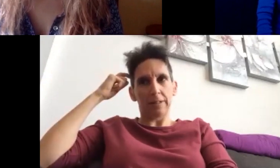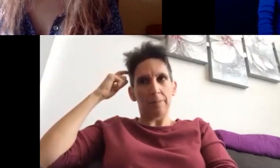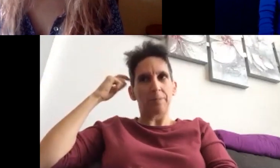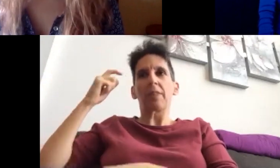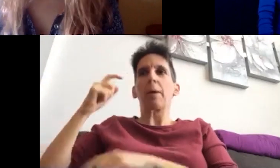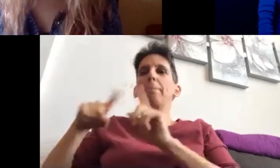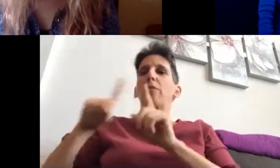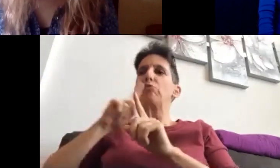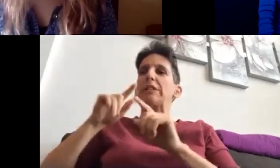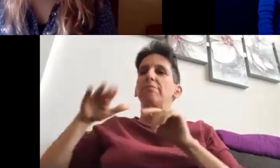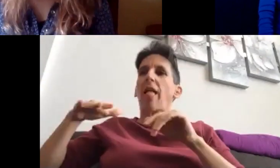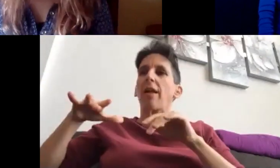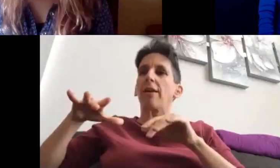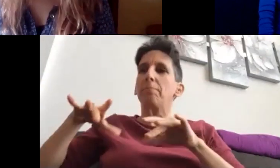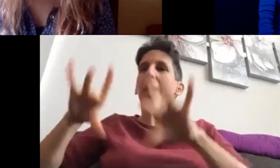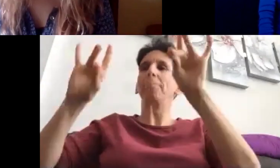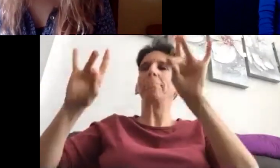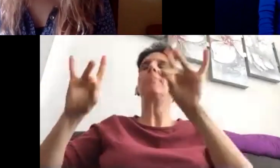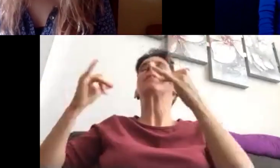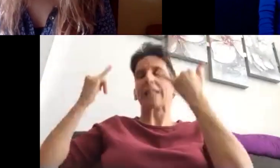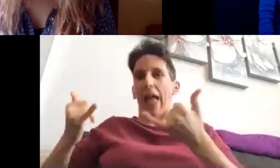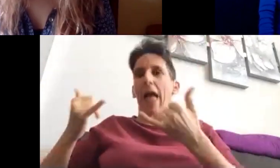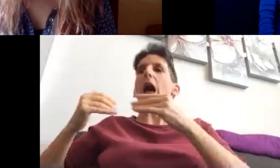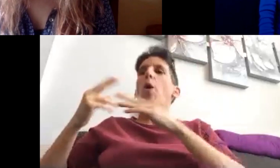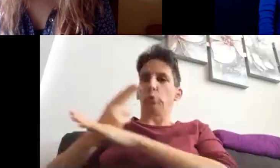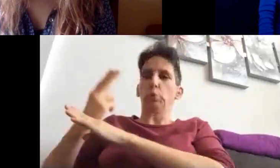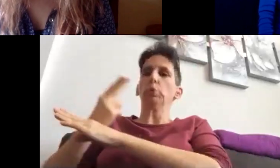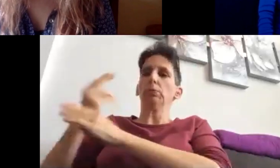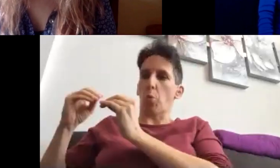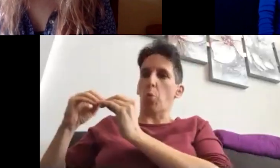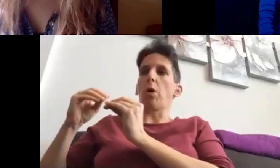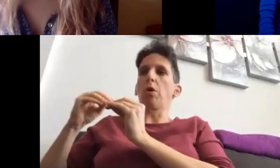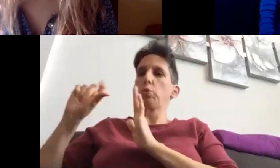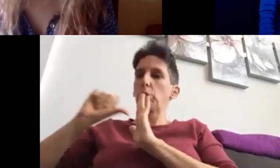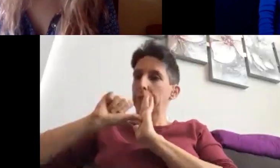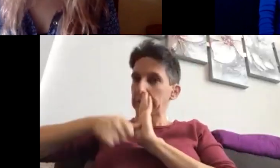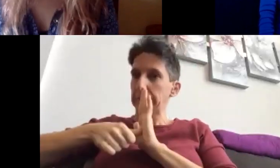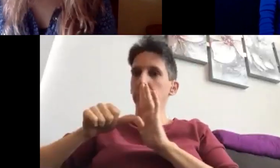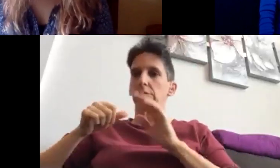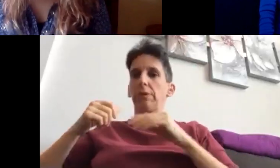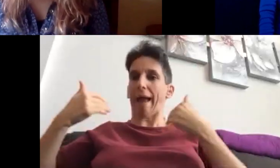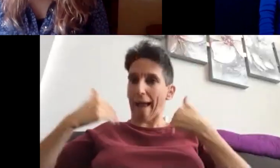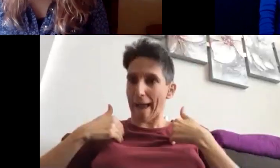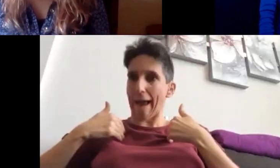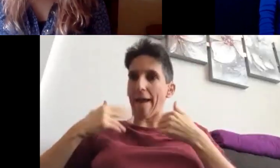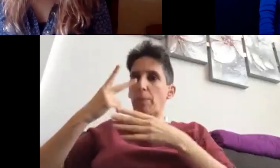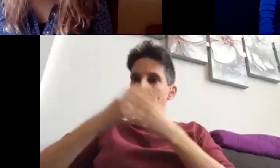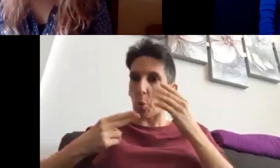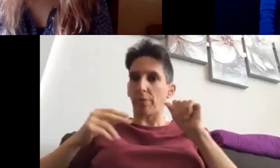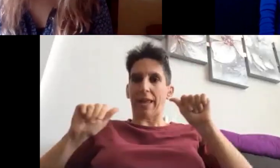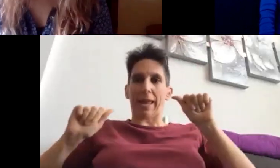1975, but it really hadn't been picked up. But now it's being used more mainstream,